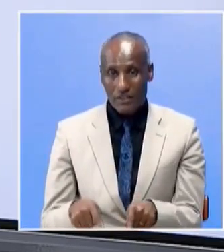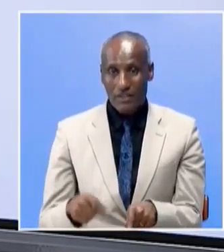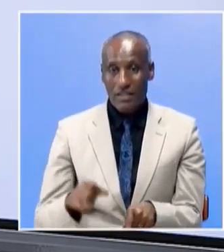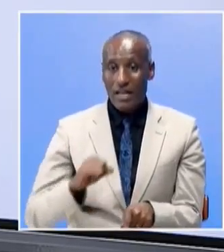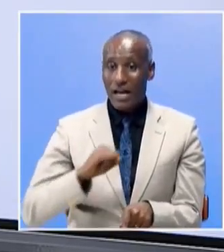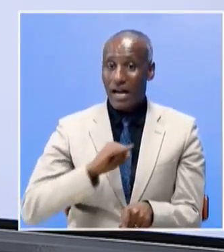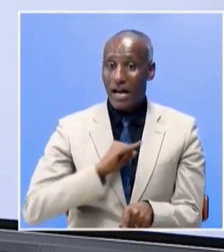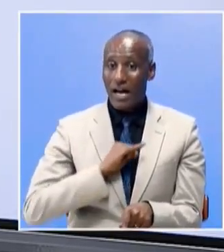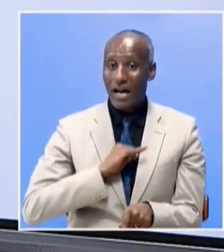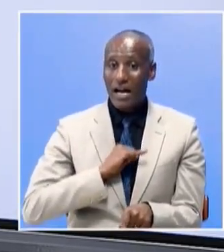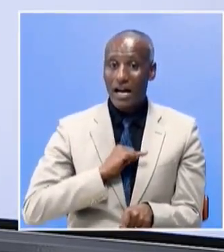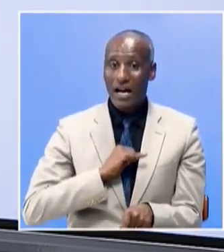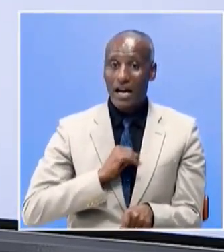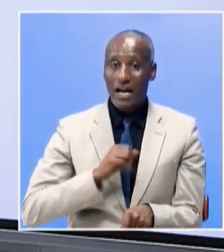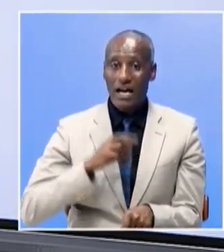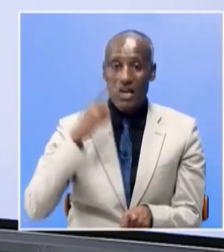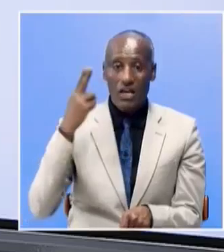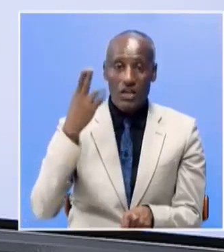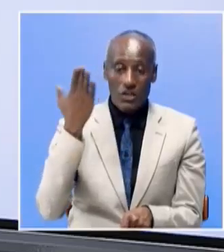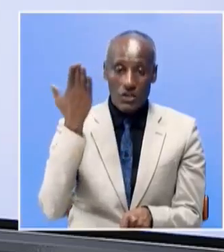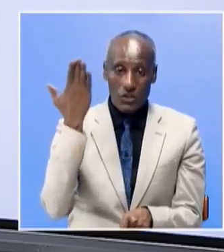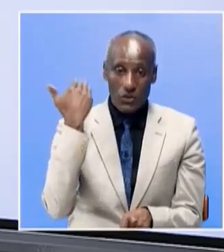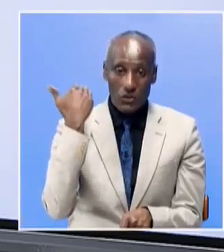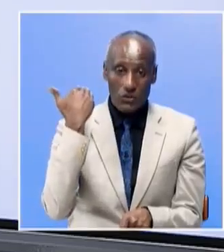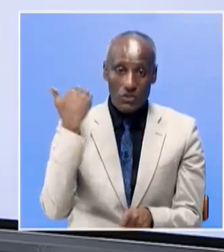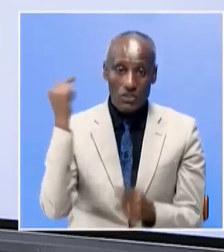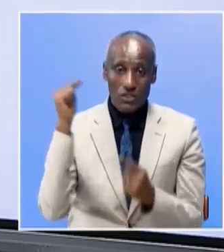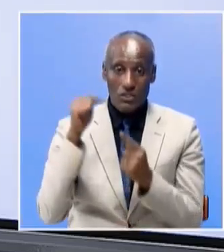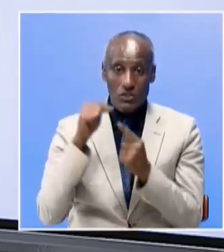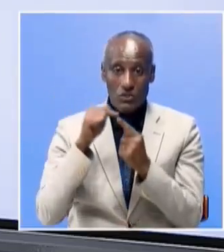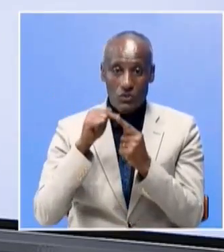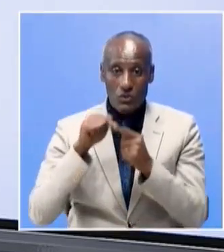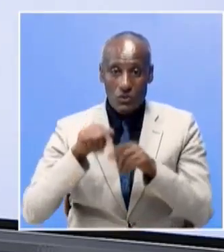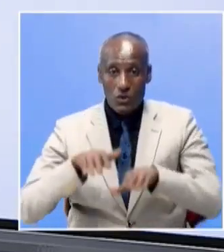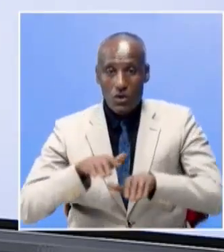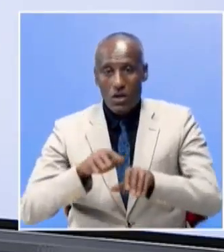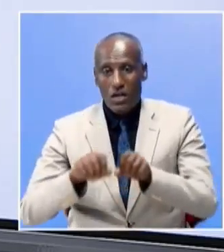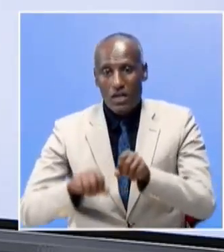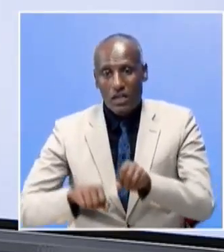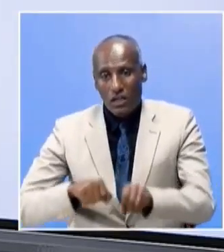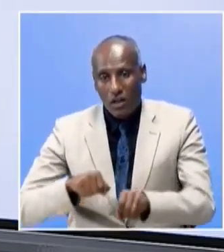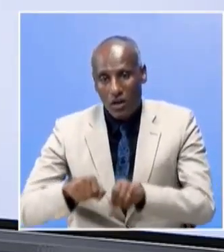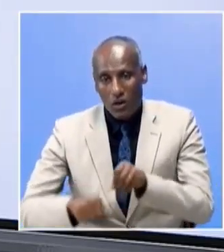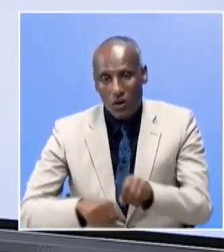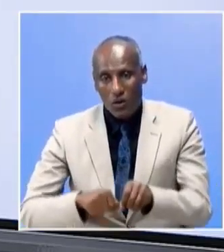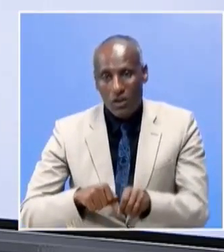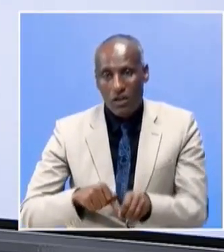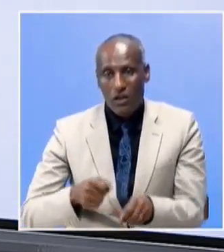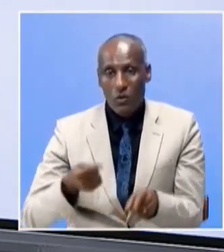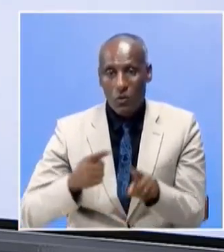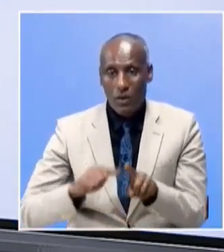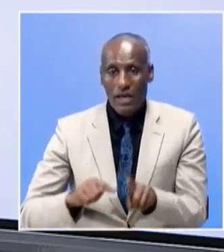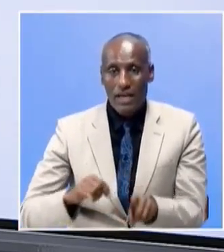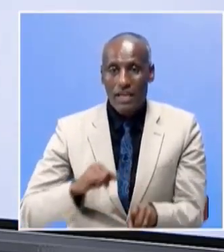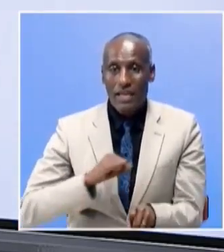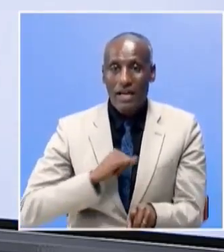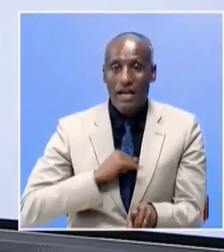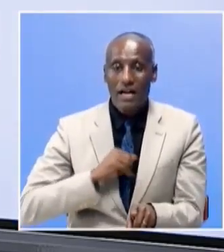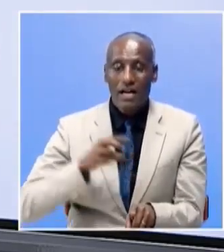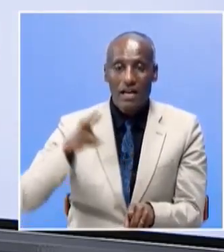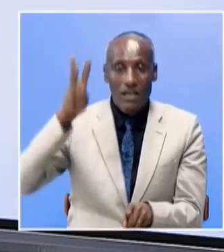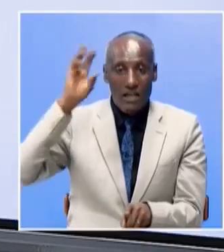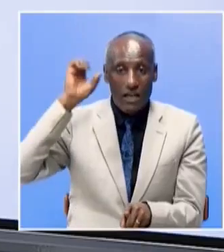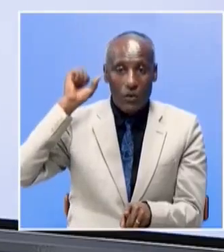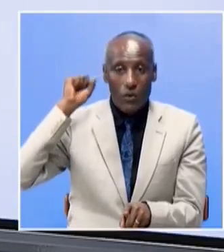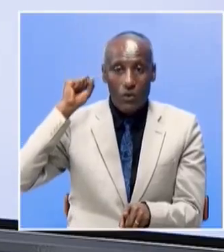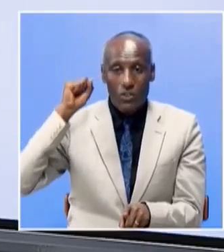to crawl when I was baby means at the time of speaking, I do